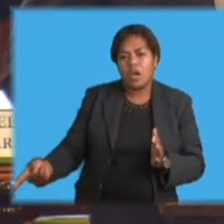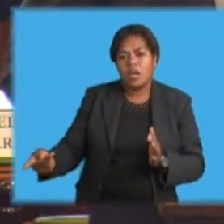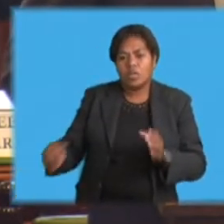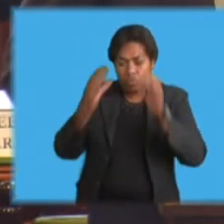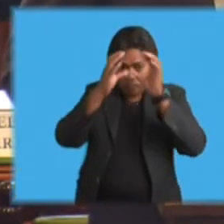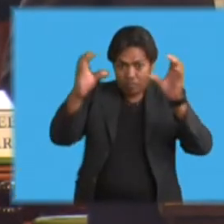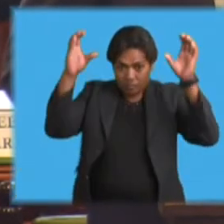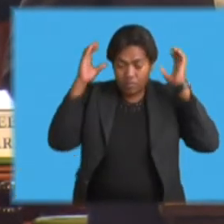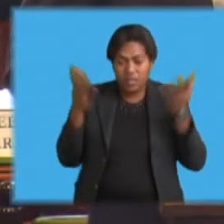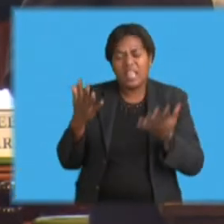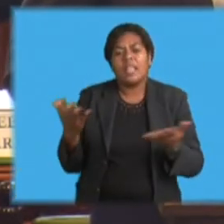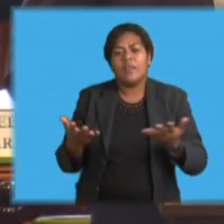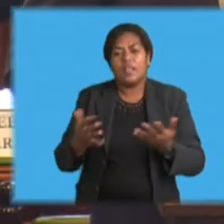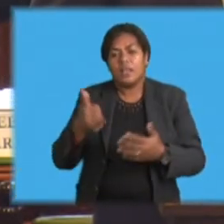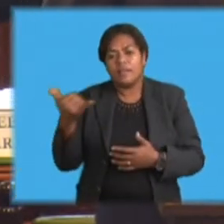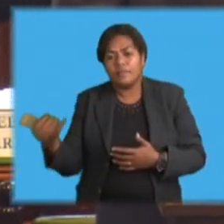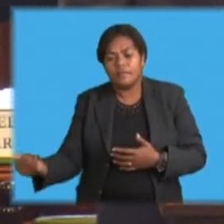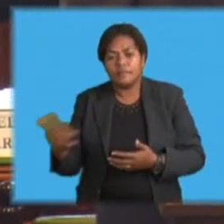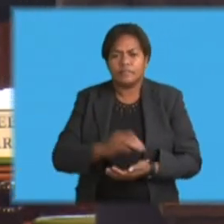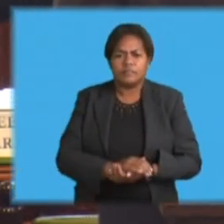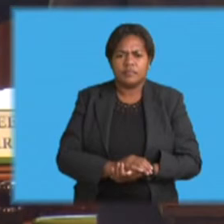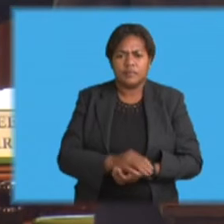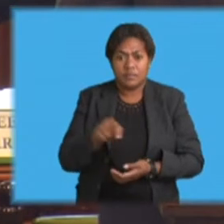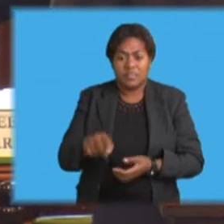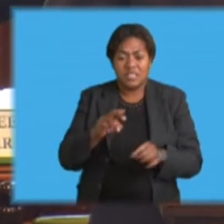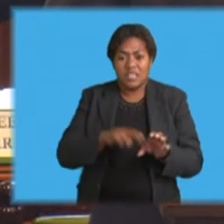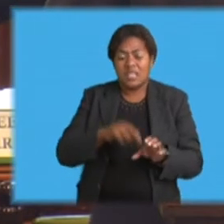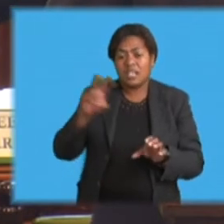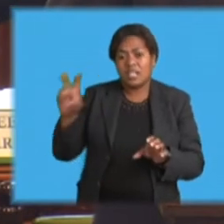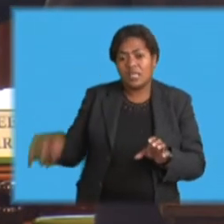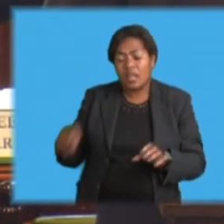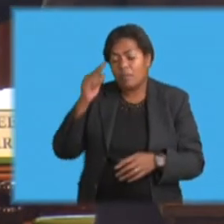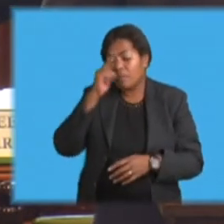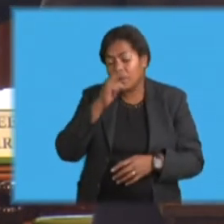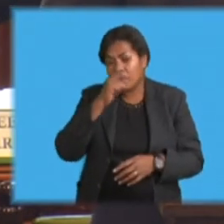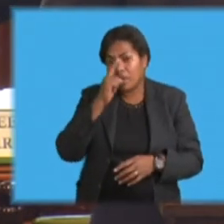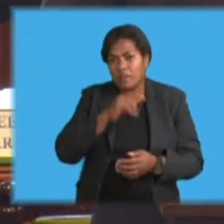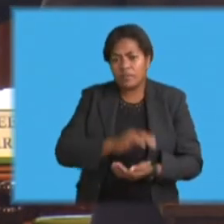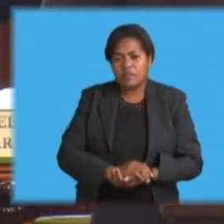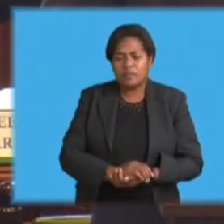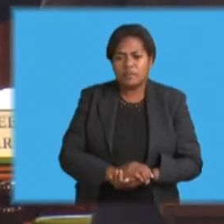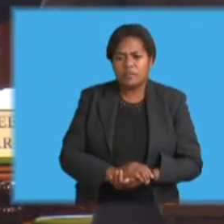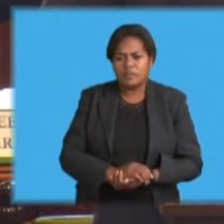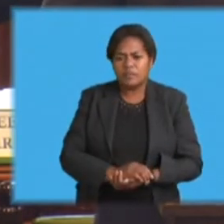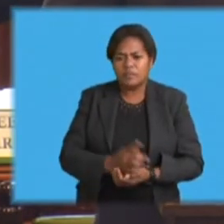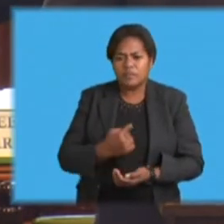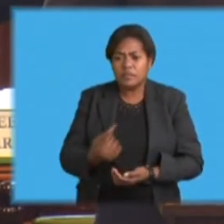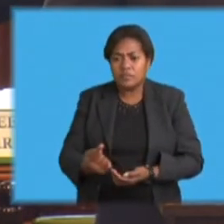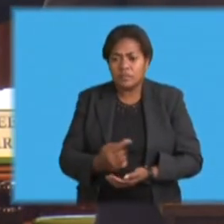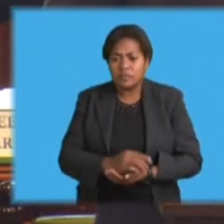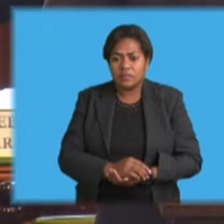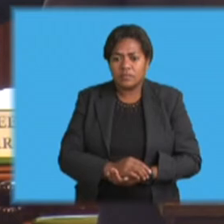for Kiribati later this month. These retired people, they assist in the development in these countries, and recently in Tuvalu